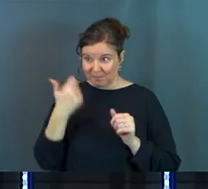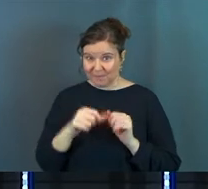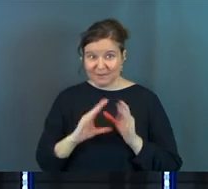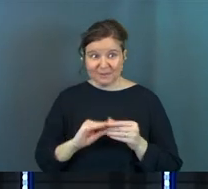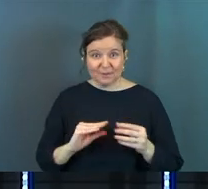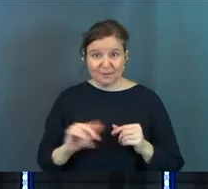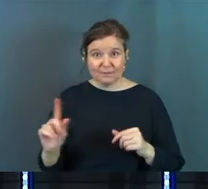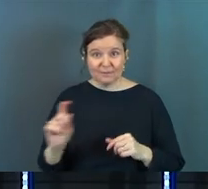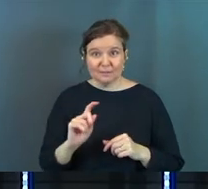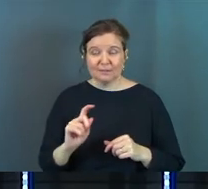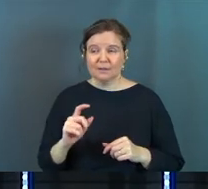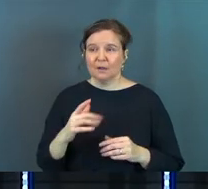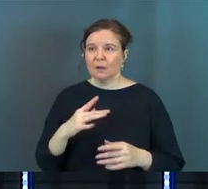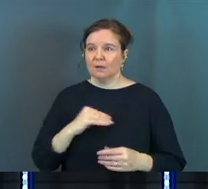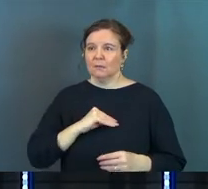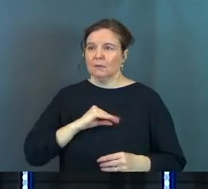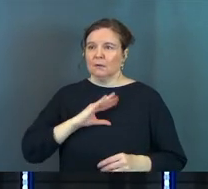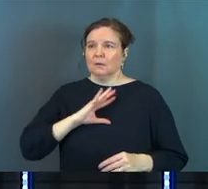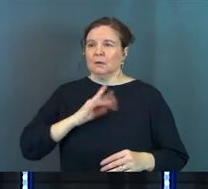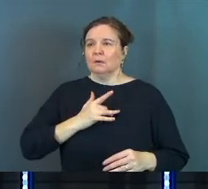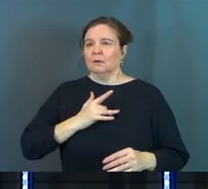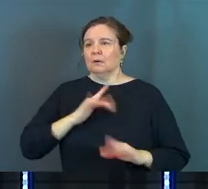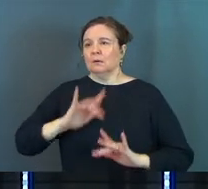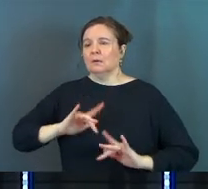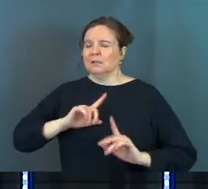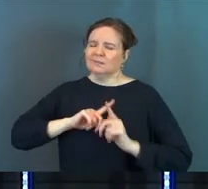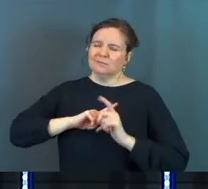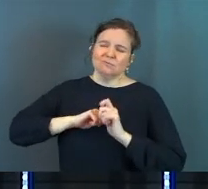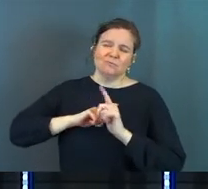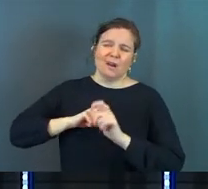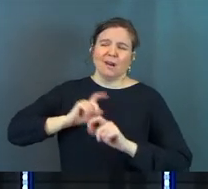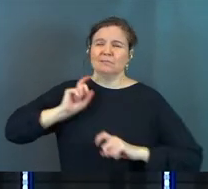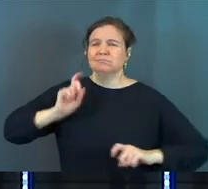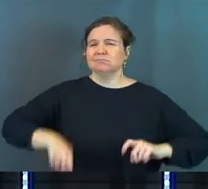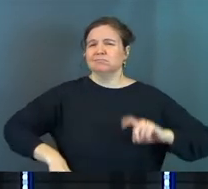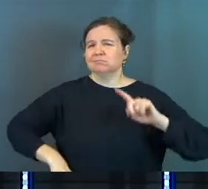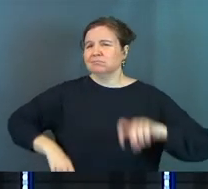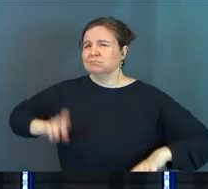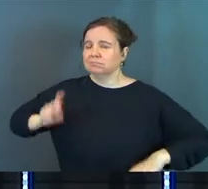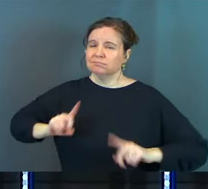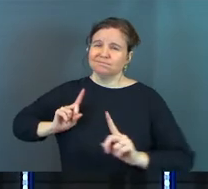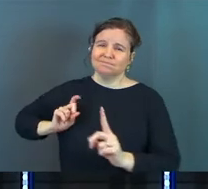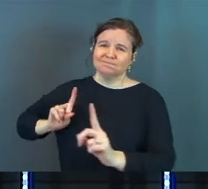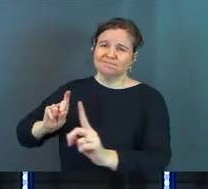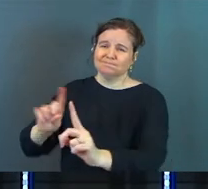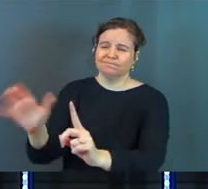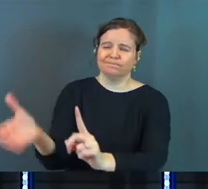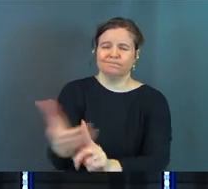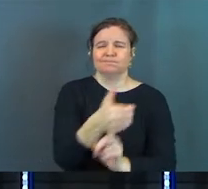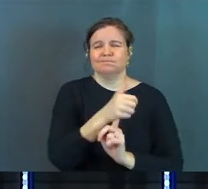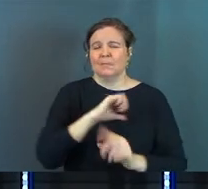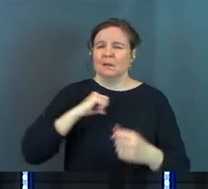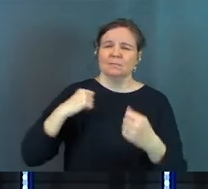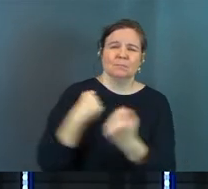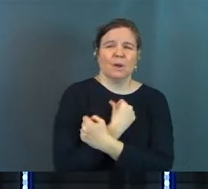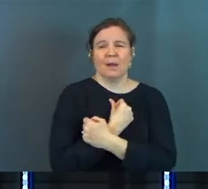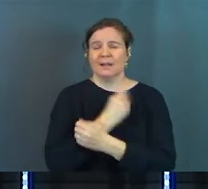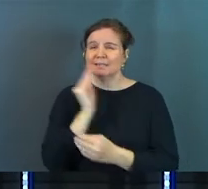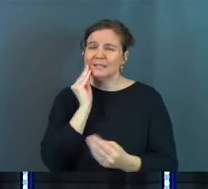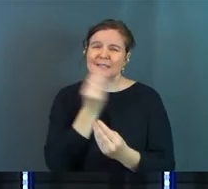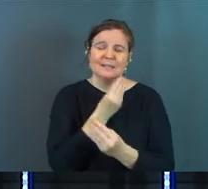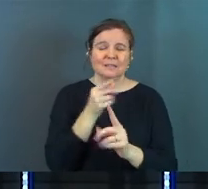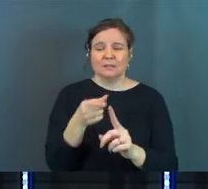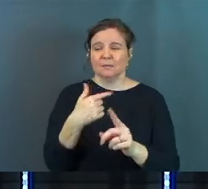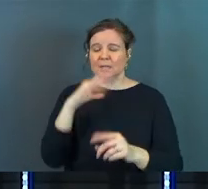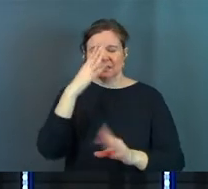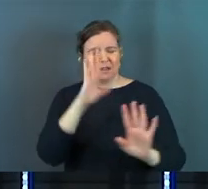going? And filled with love and compassion, he ran to his son and embraced him and kissed him. And his son